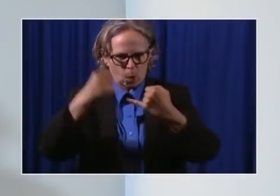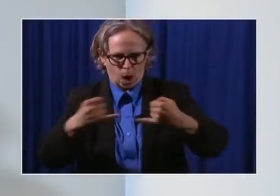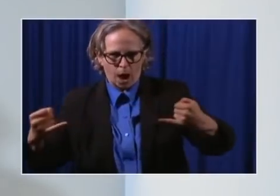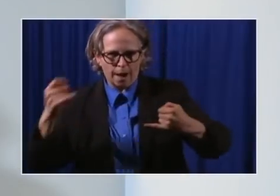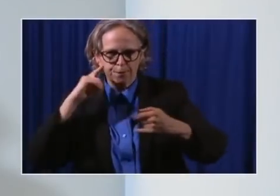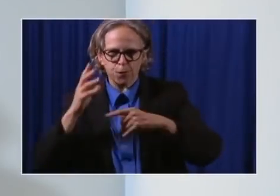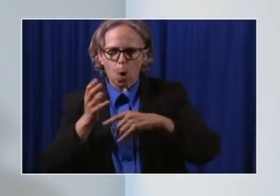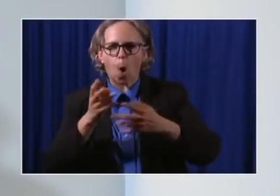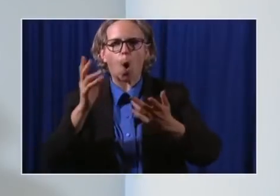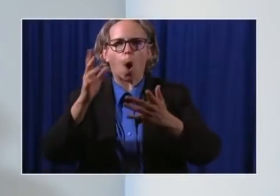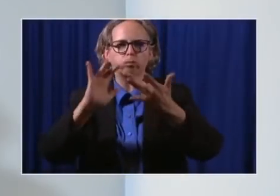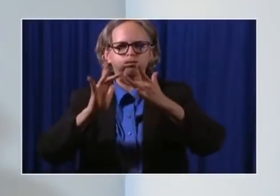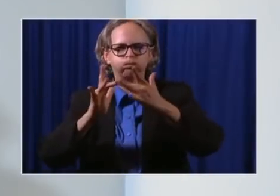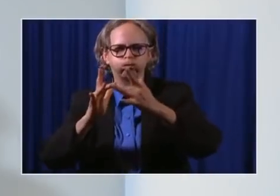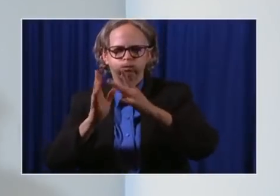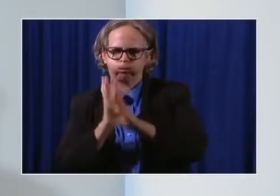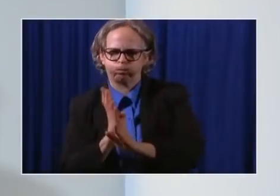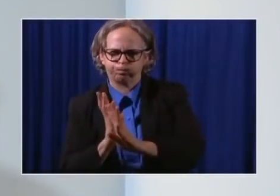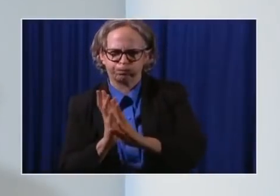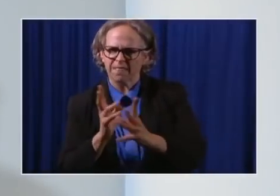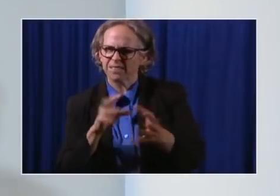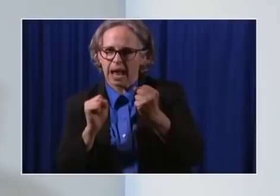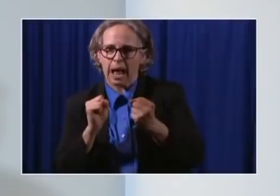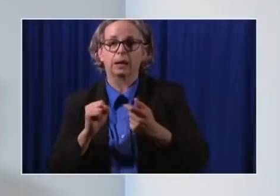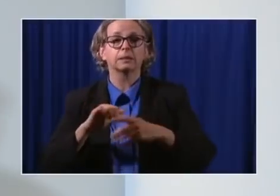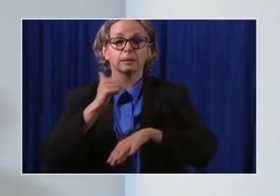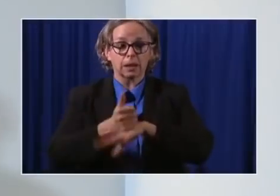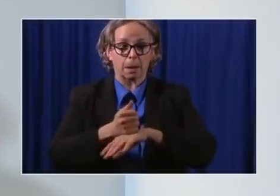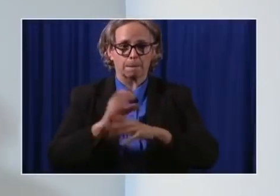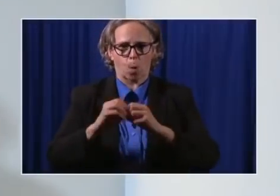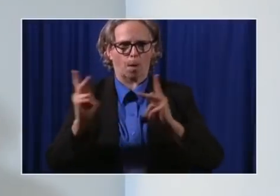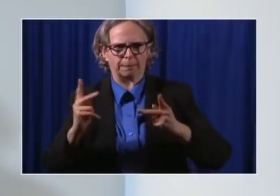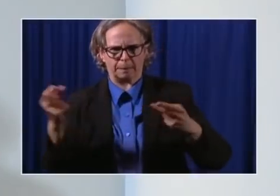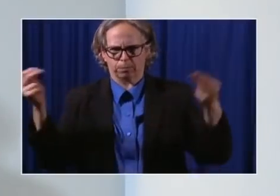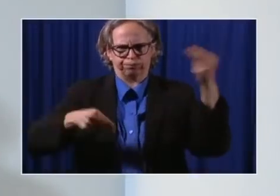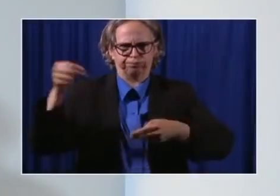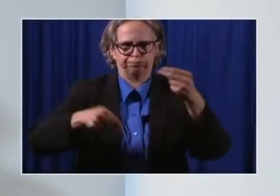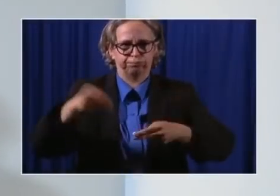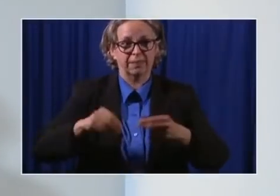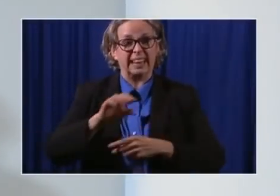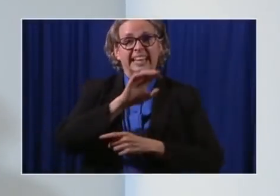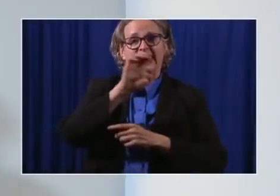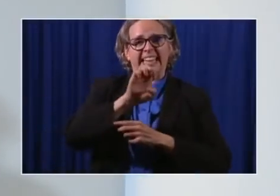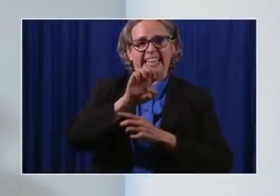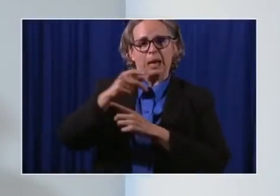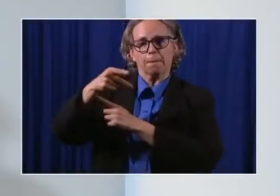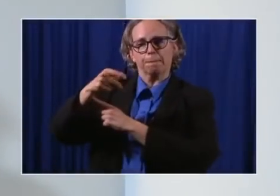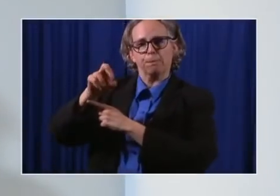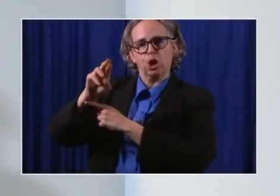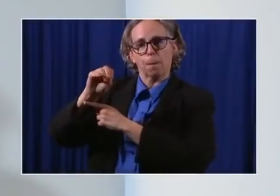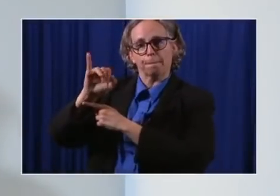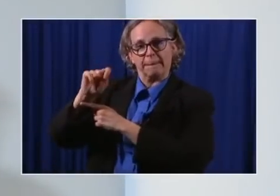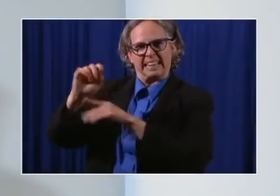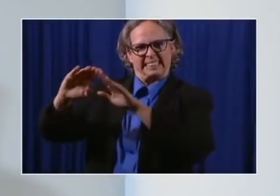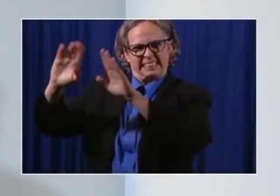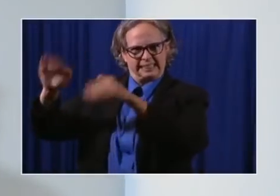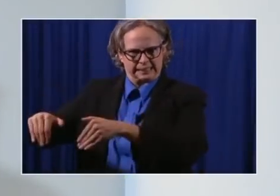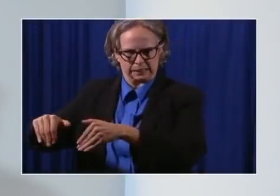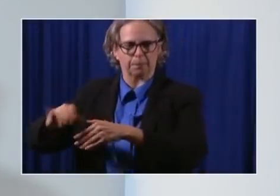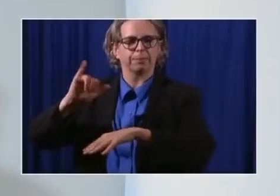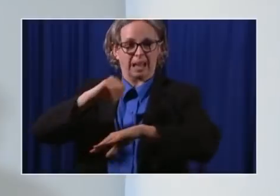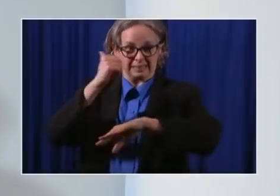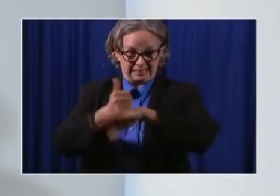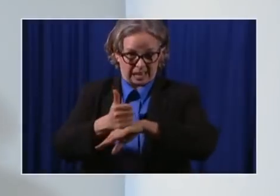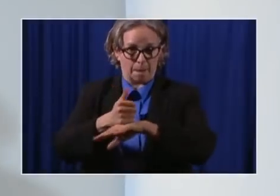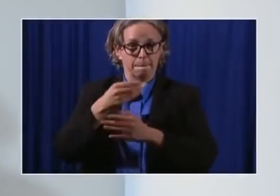services. It's expected that the e-permitting system will save people,